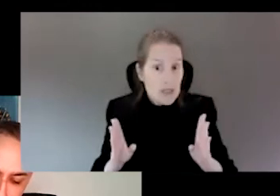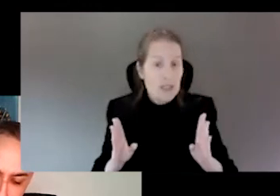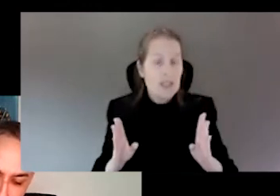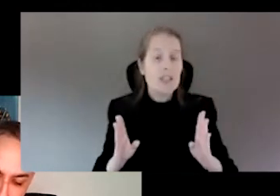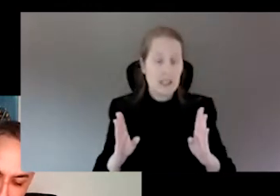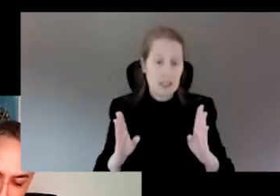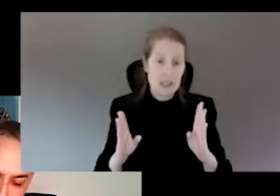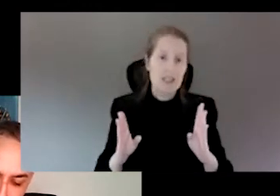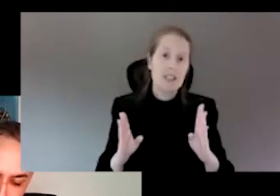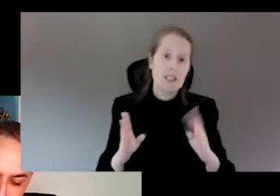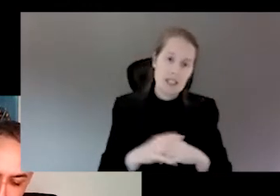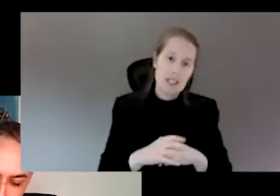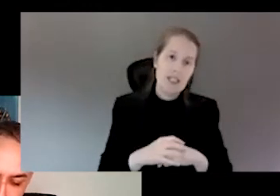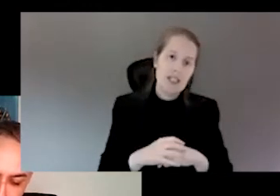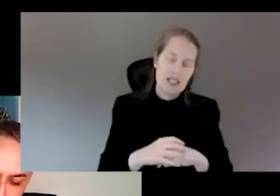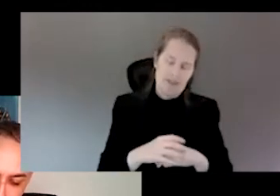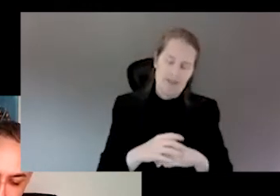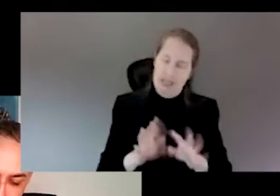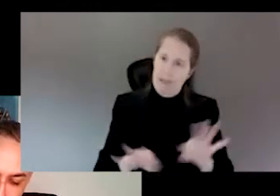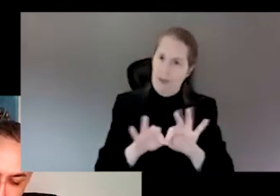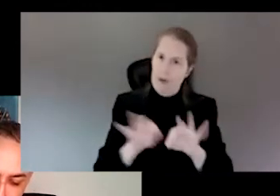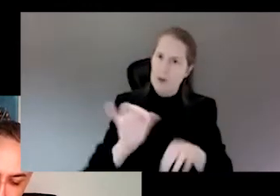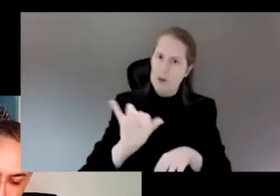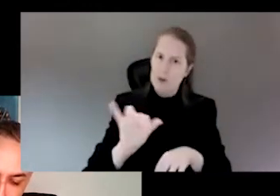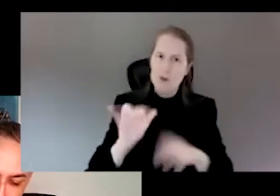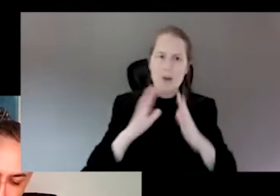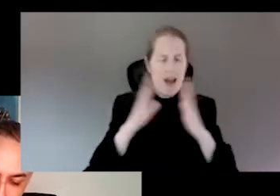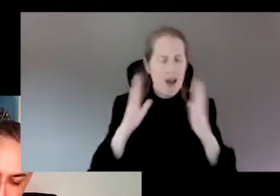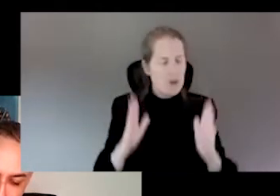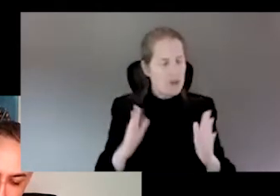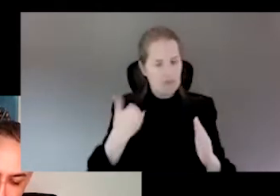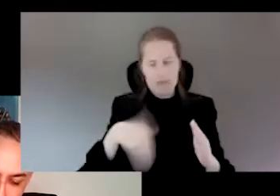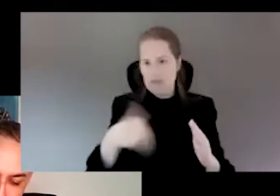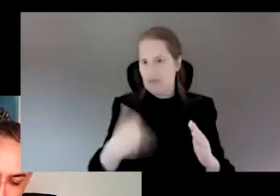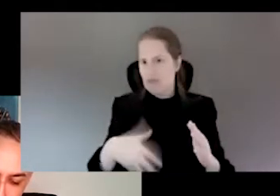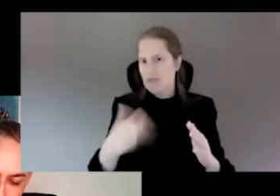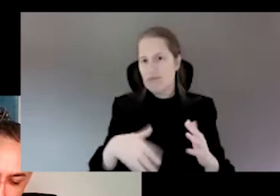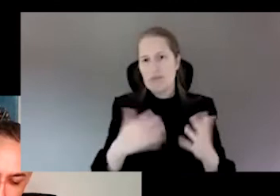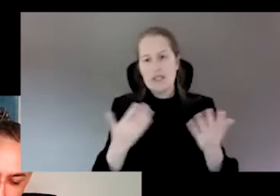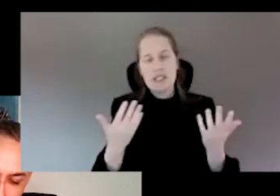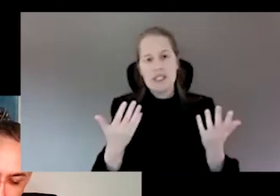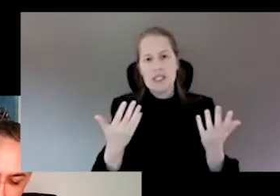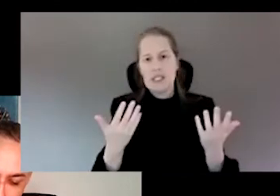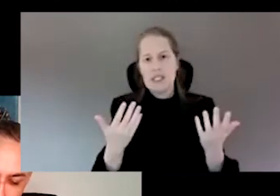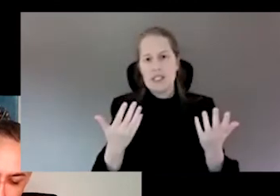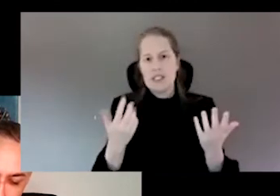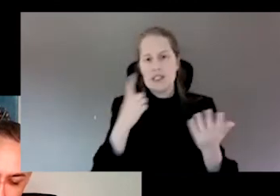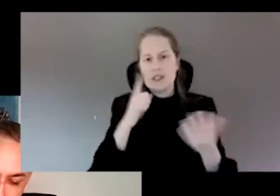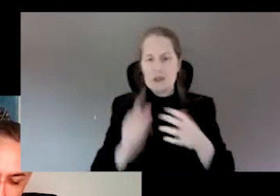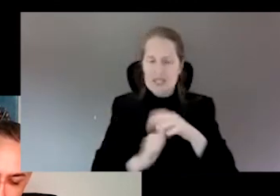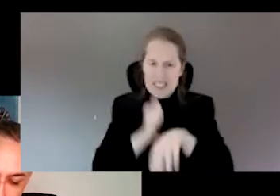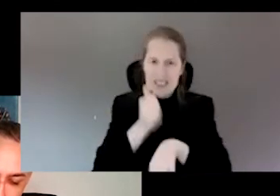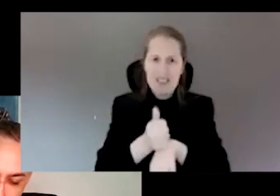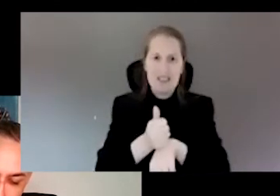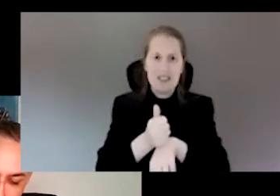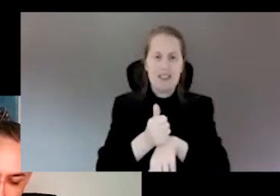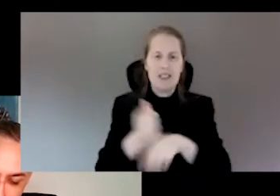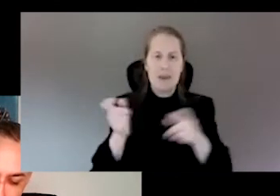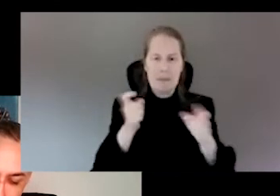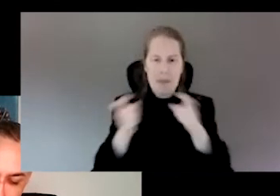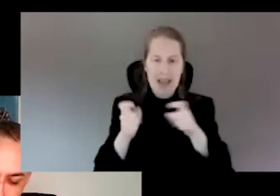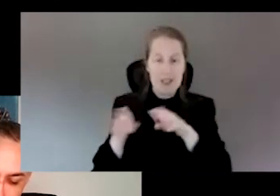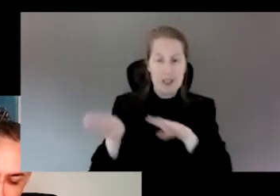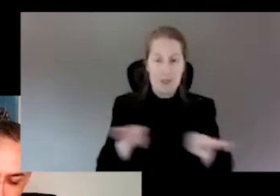but housing is just critical for establishing and managing behavioral